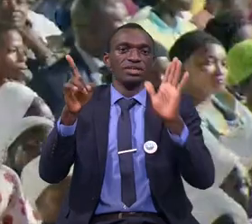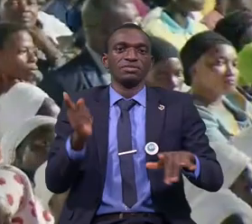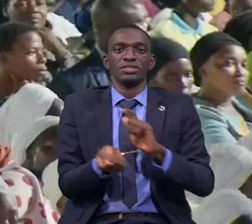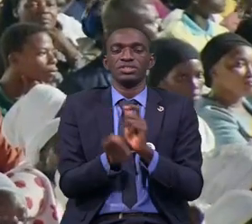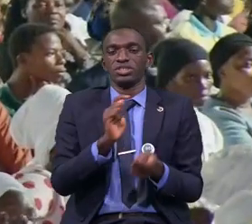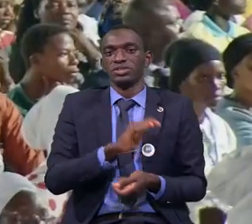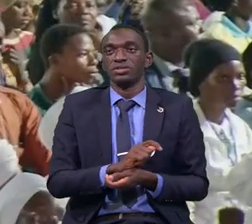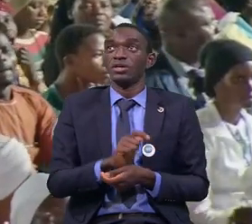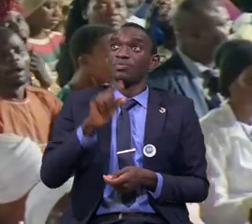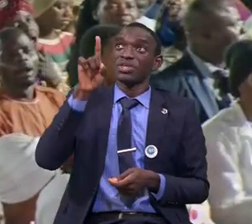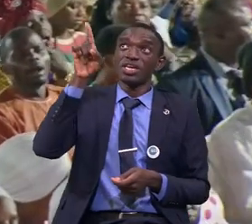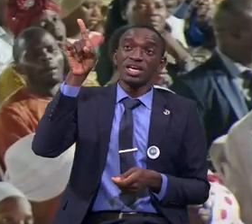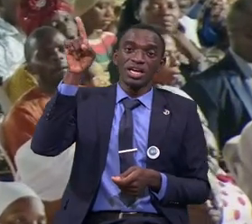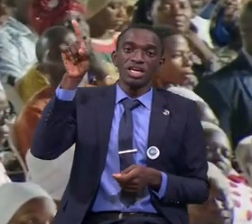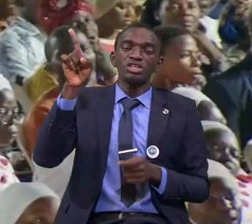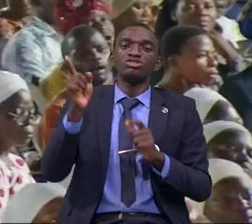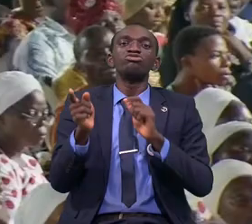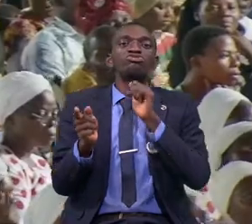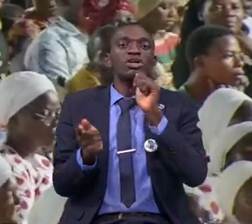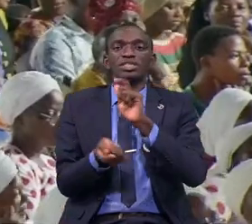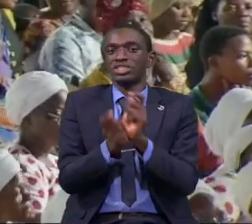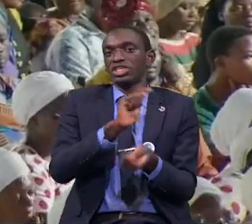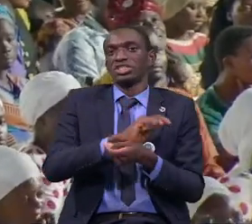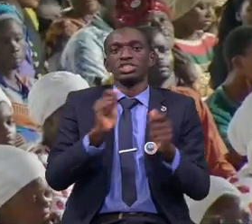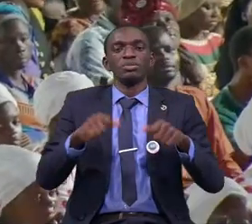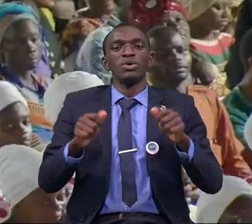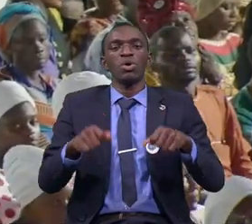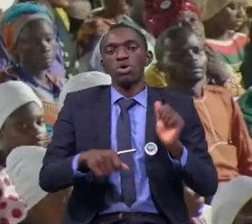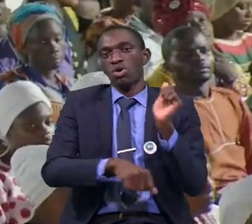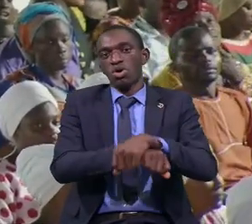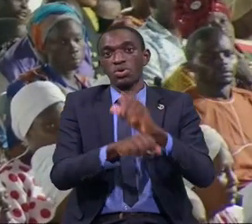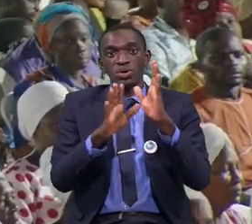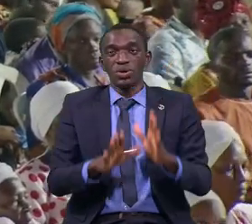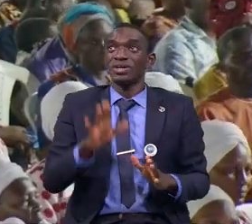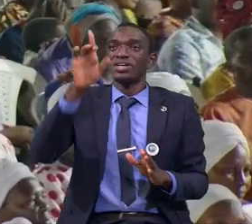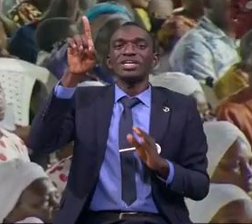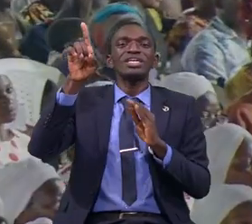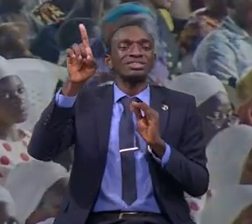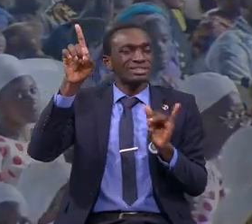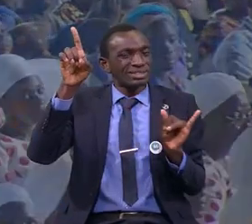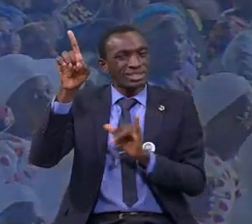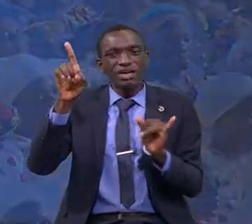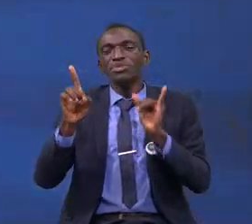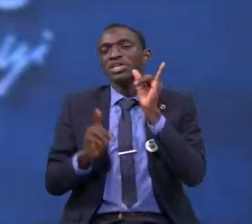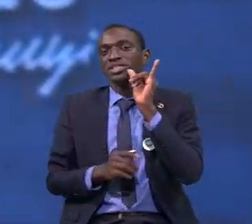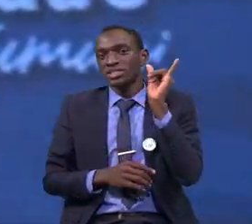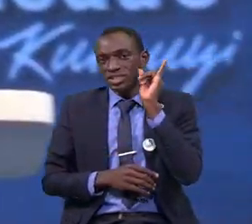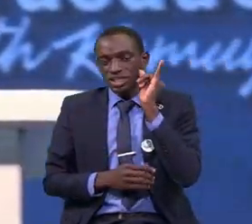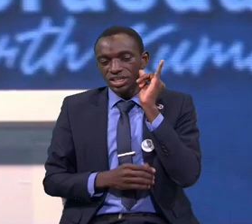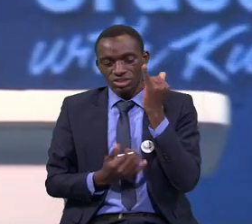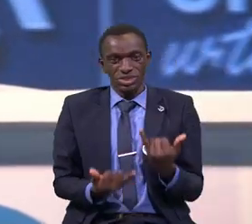the unchangeable Conqueror, the same yesterday and today and